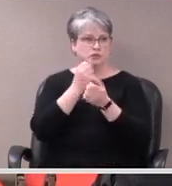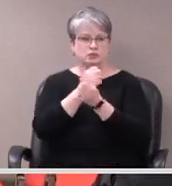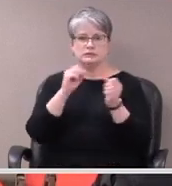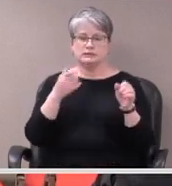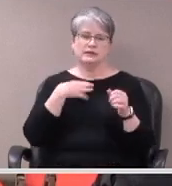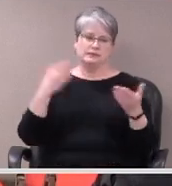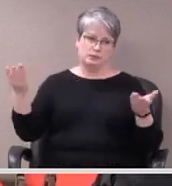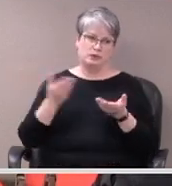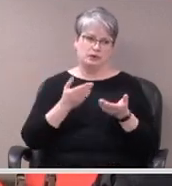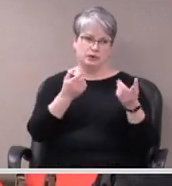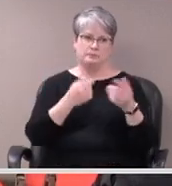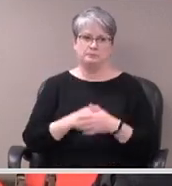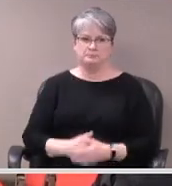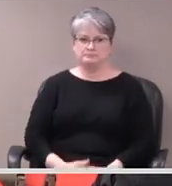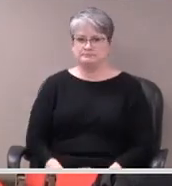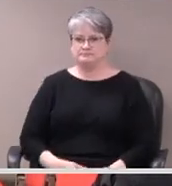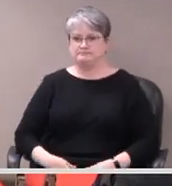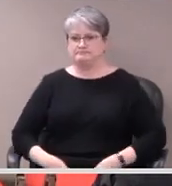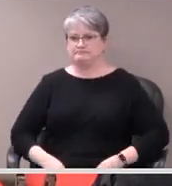welcome.